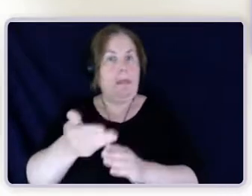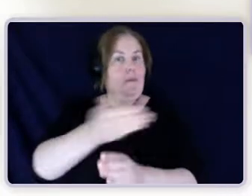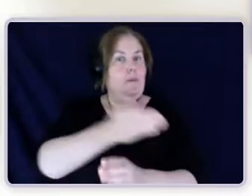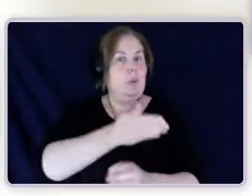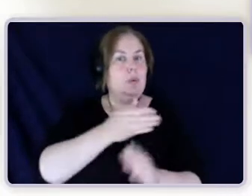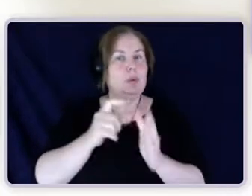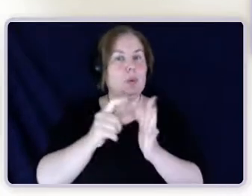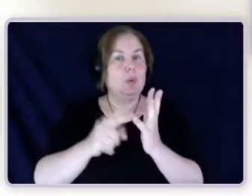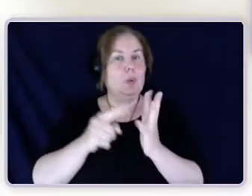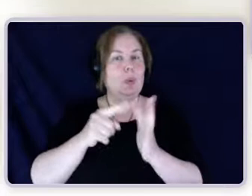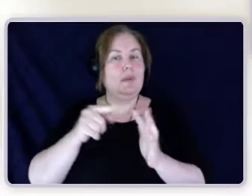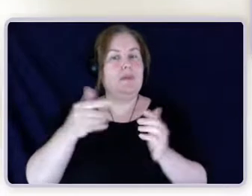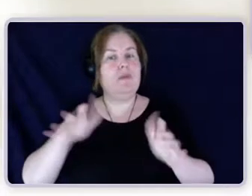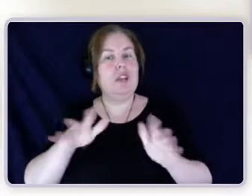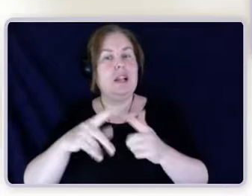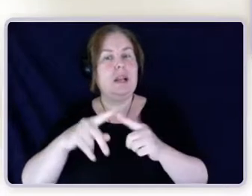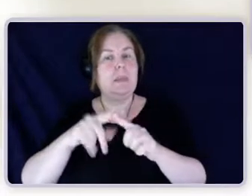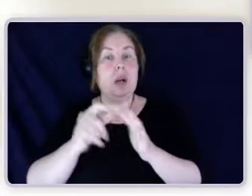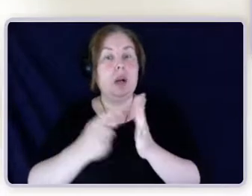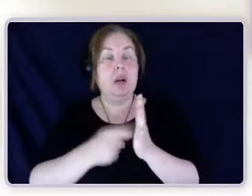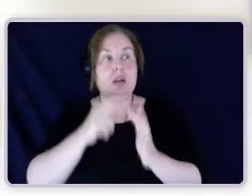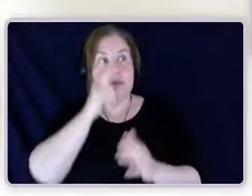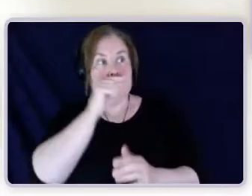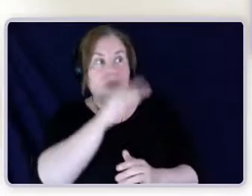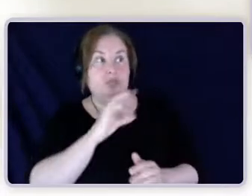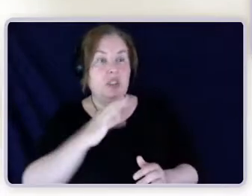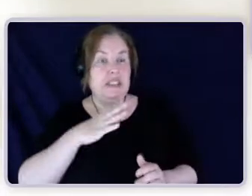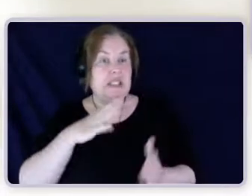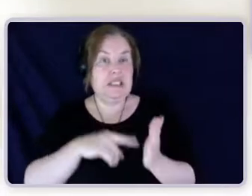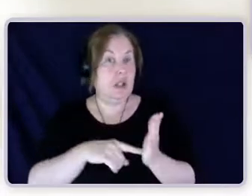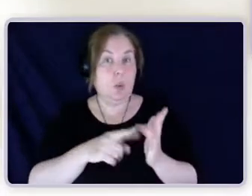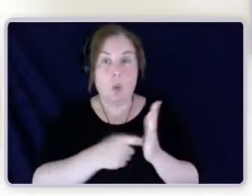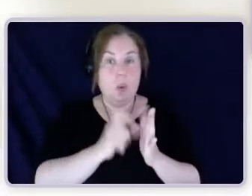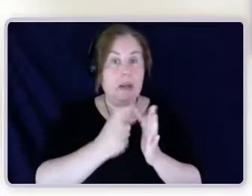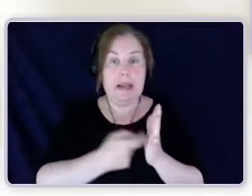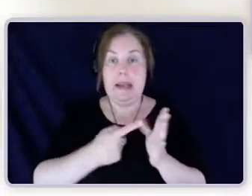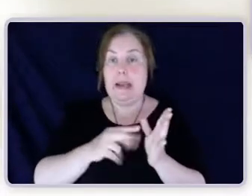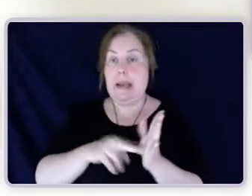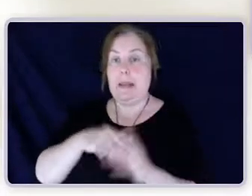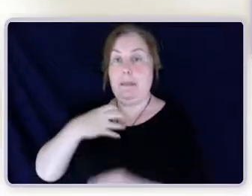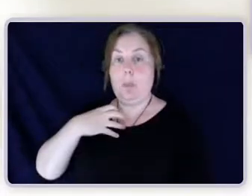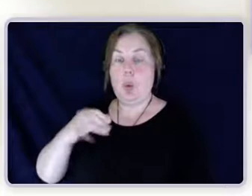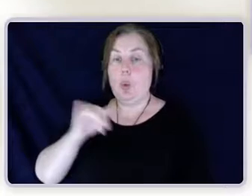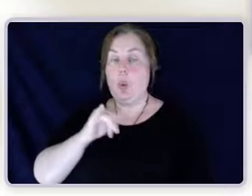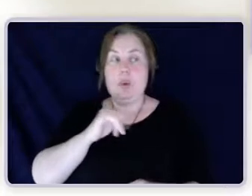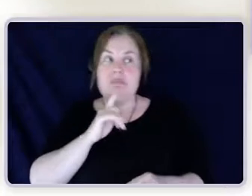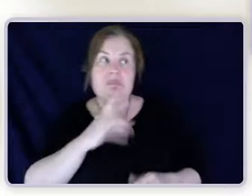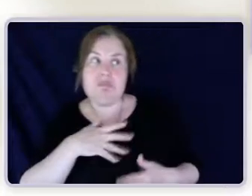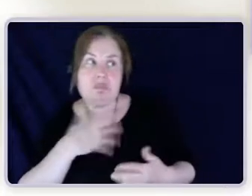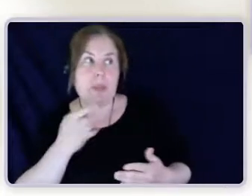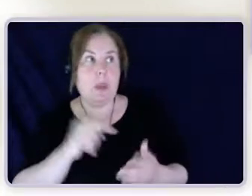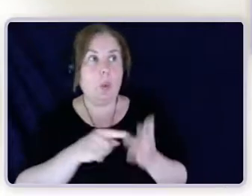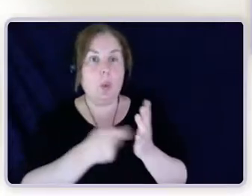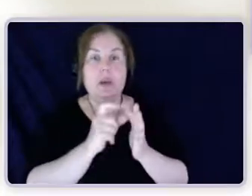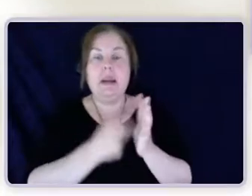believe it's still needed anymore, or if they don't want it as well. VCAT will make the decision then about whether the order is